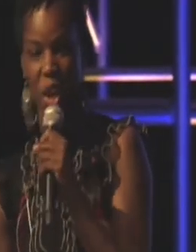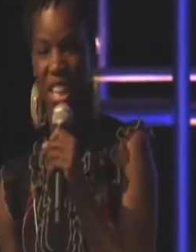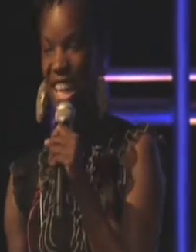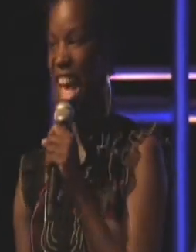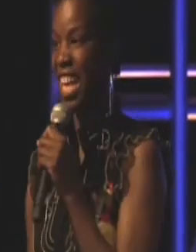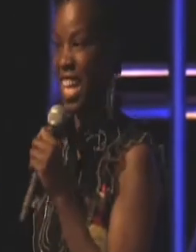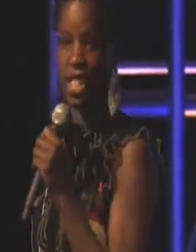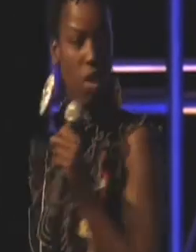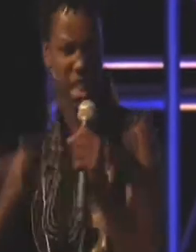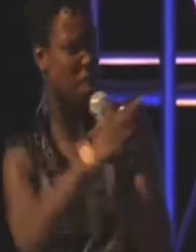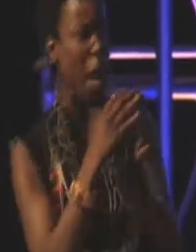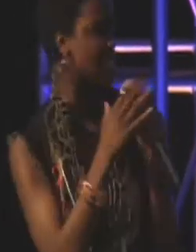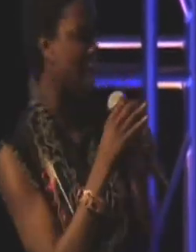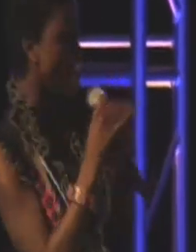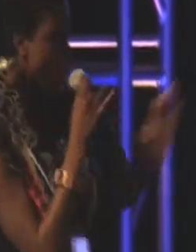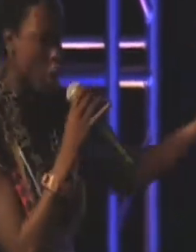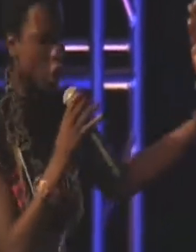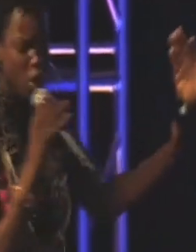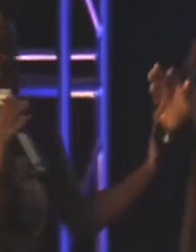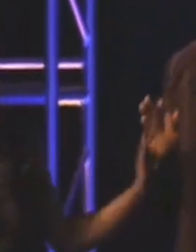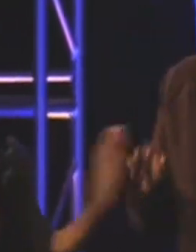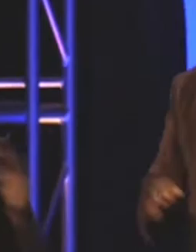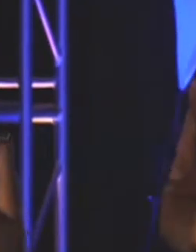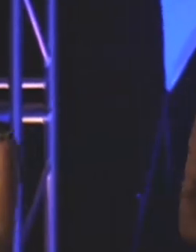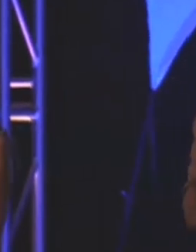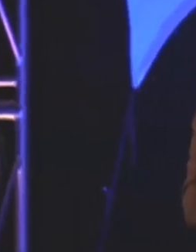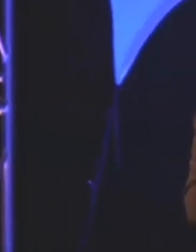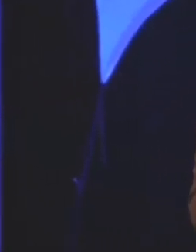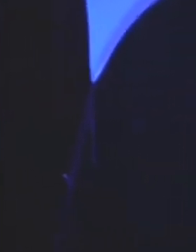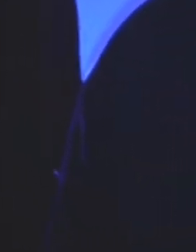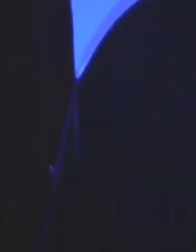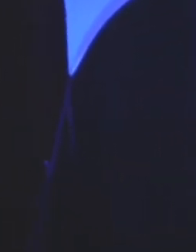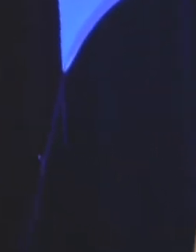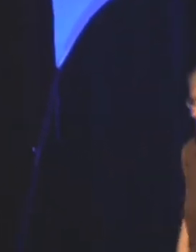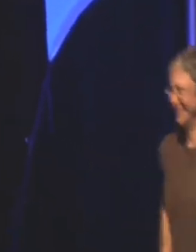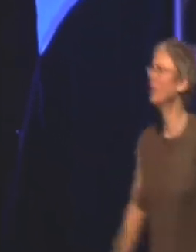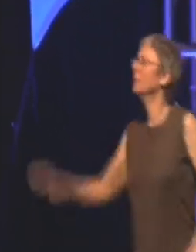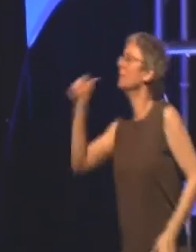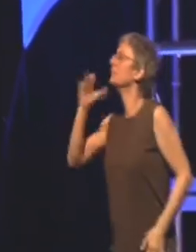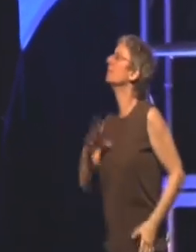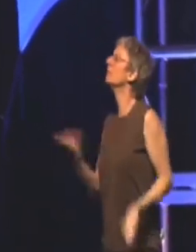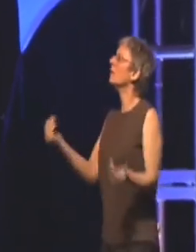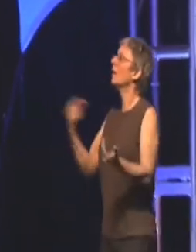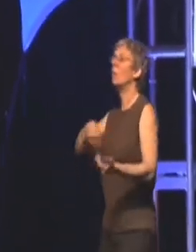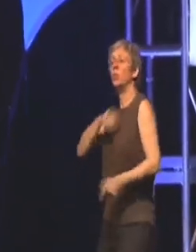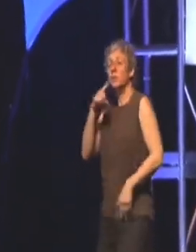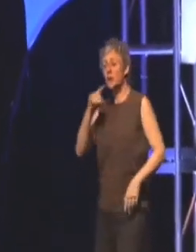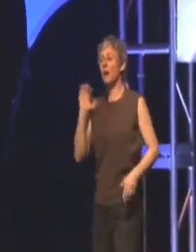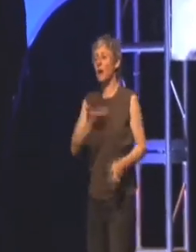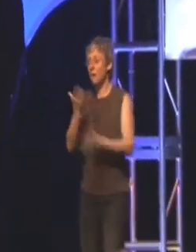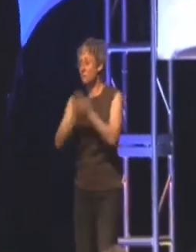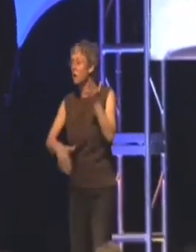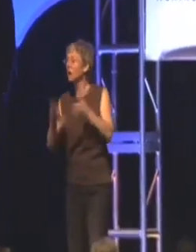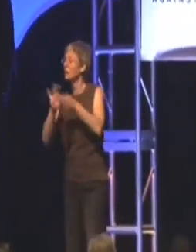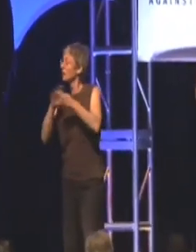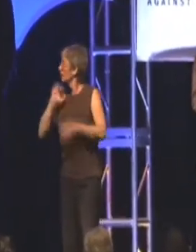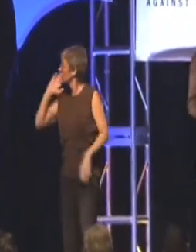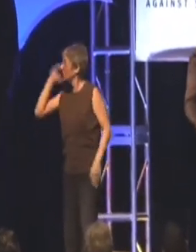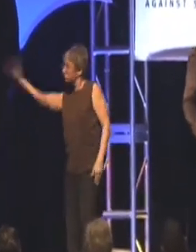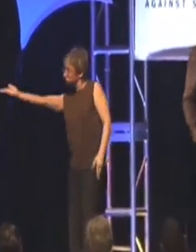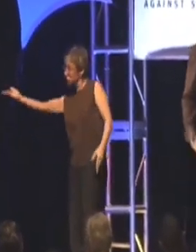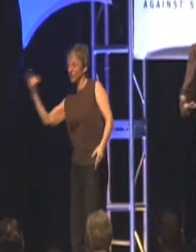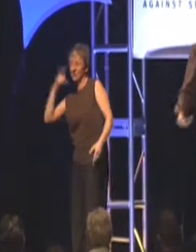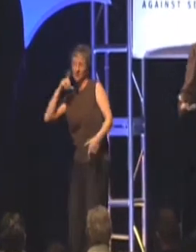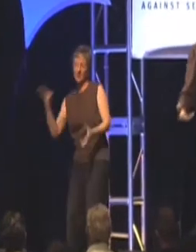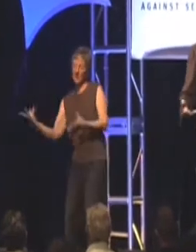Okay I might want this Ladies No this is my side No no no no no no no All right ladies So when we say our part And we go like this Let's